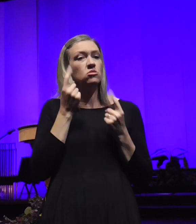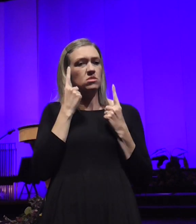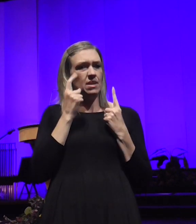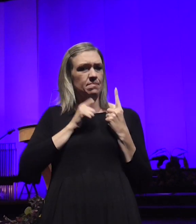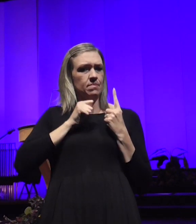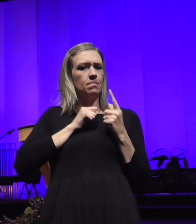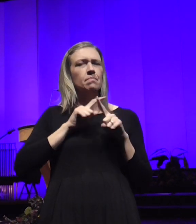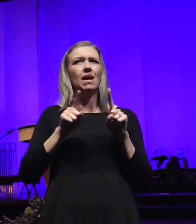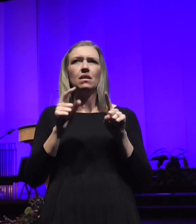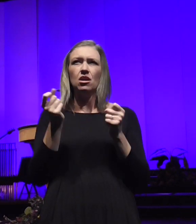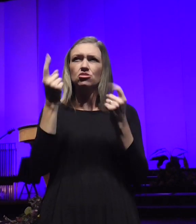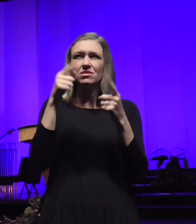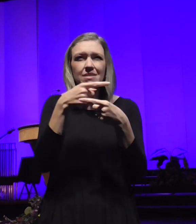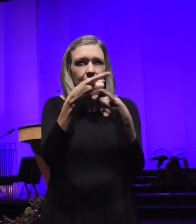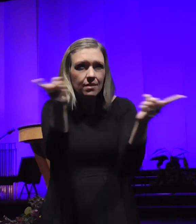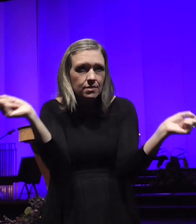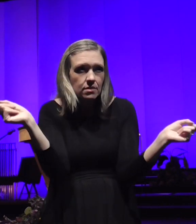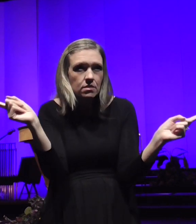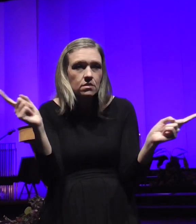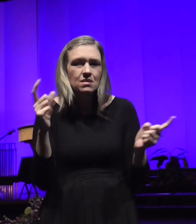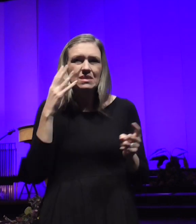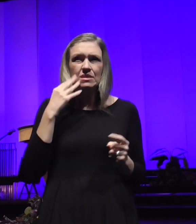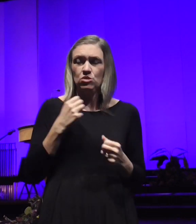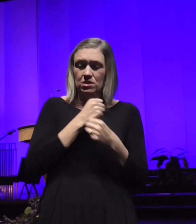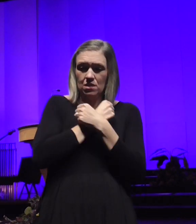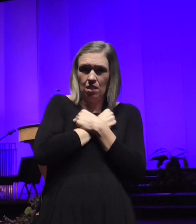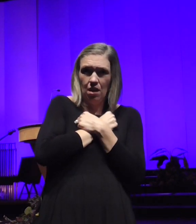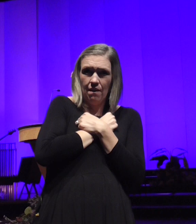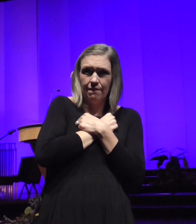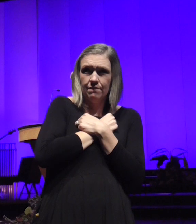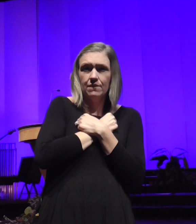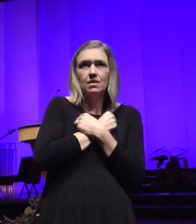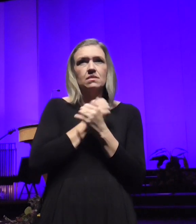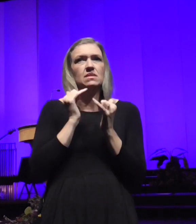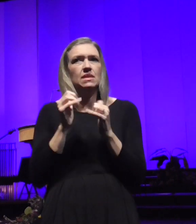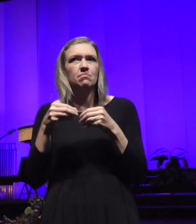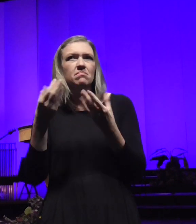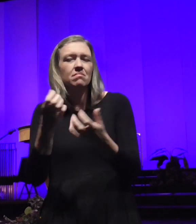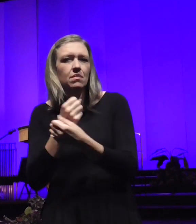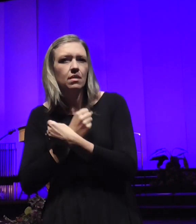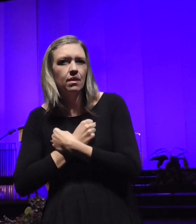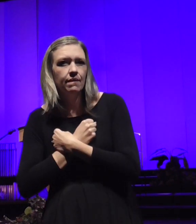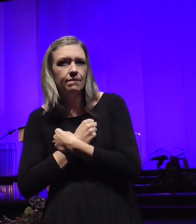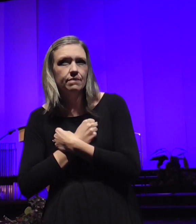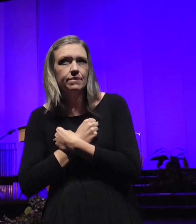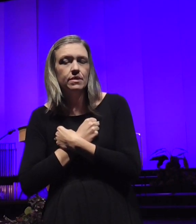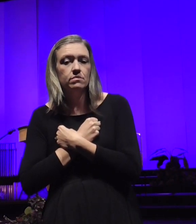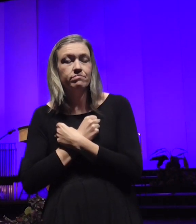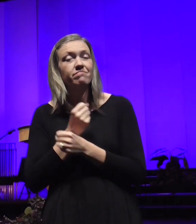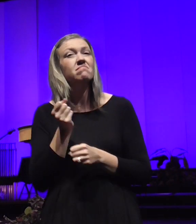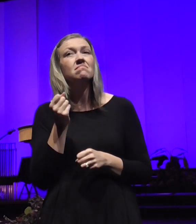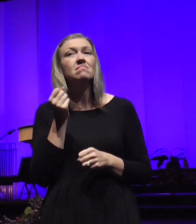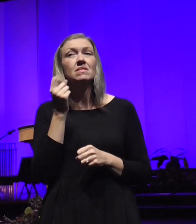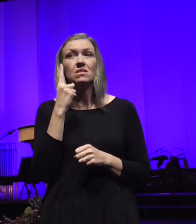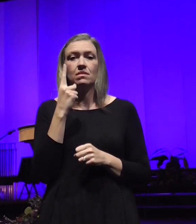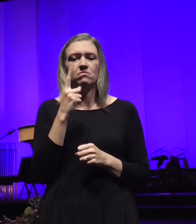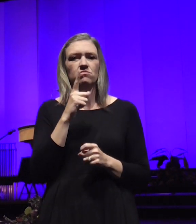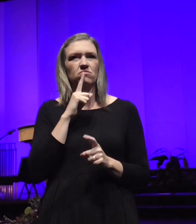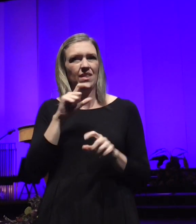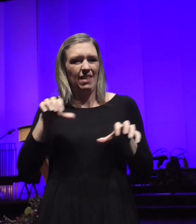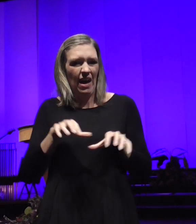to understand, to be loved as to love. For it is in